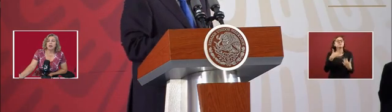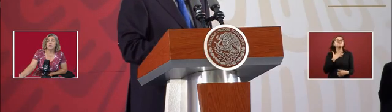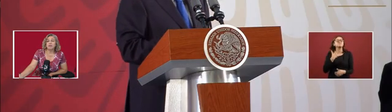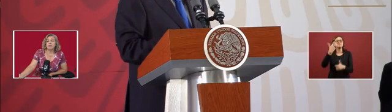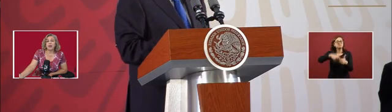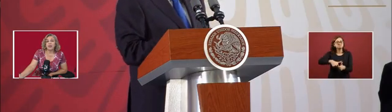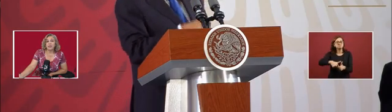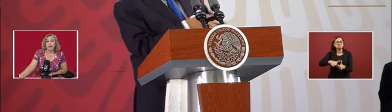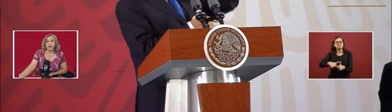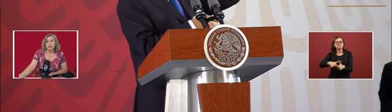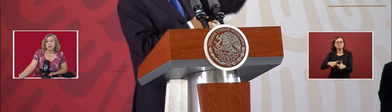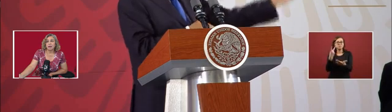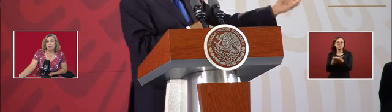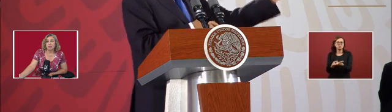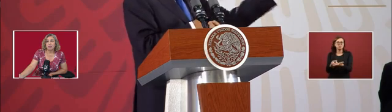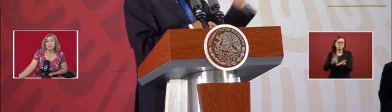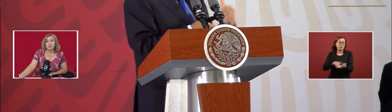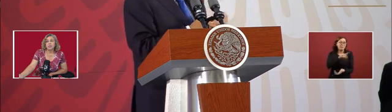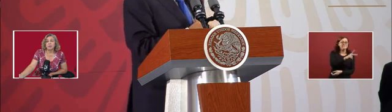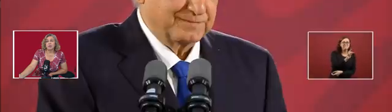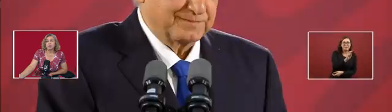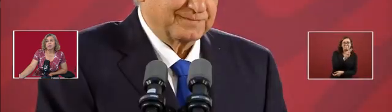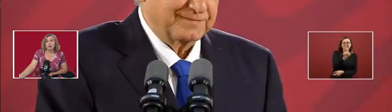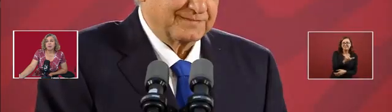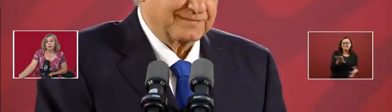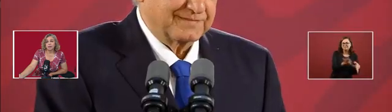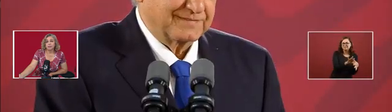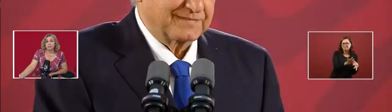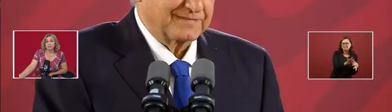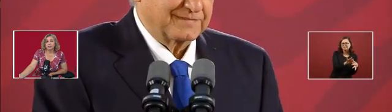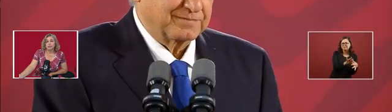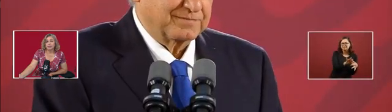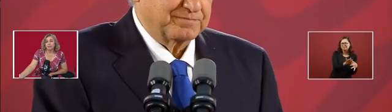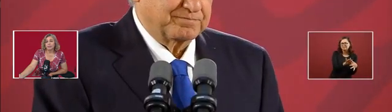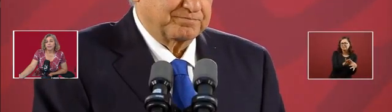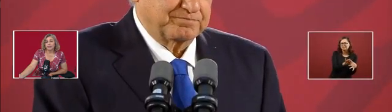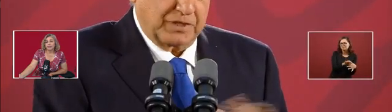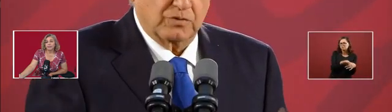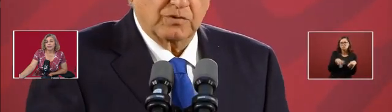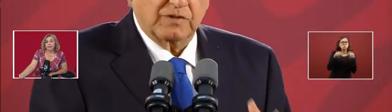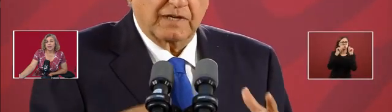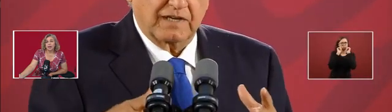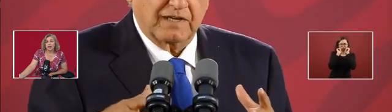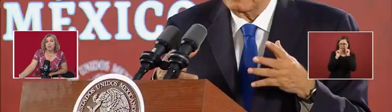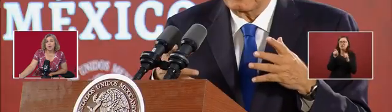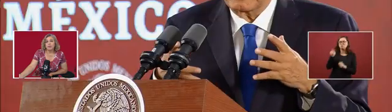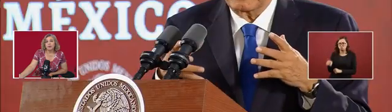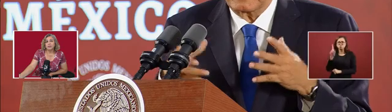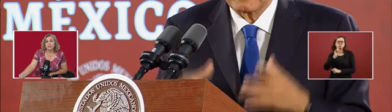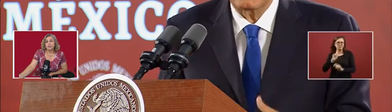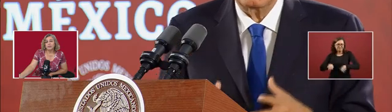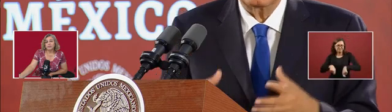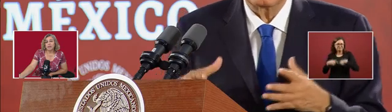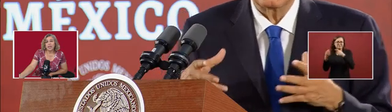permanente. and you don't think it's going to be permanent. Entonces, que sepan que But es let you know that un derecho it's a